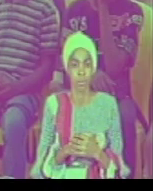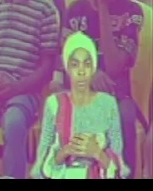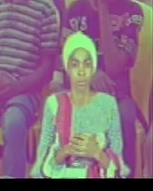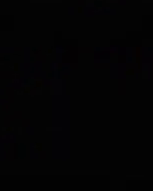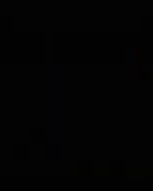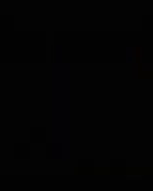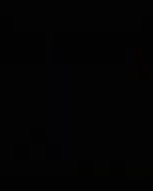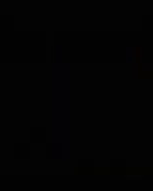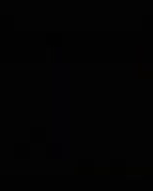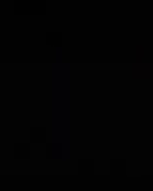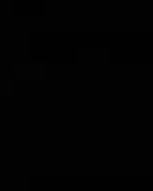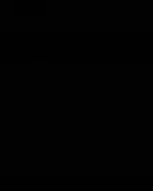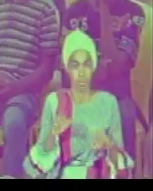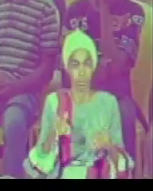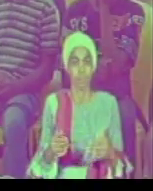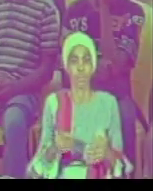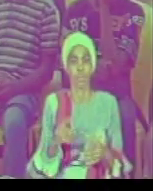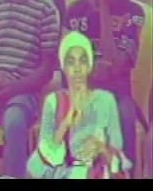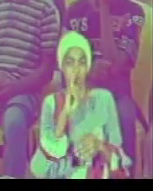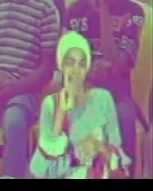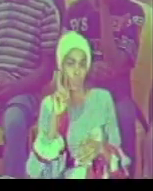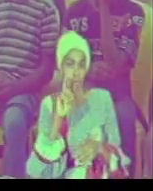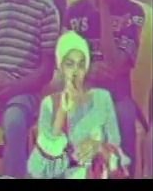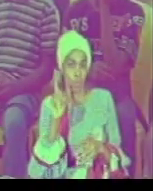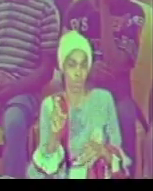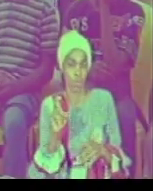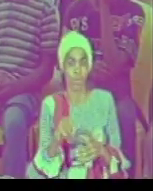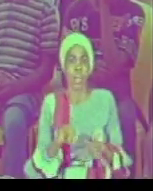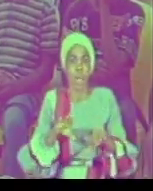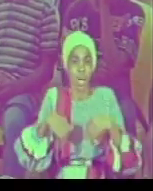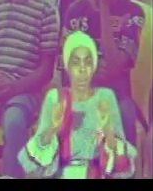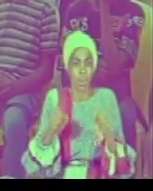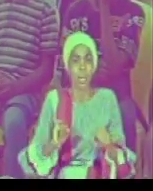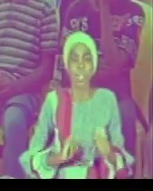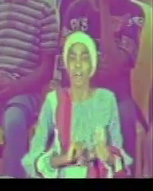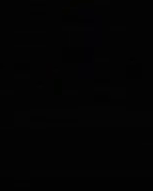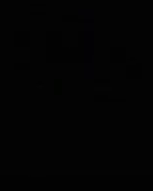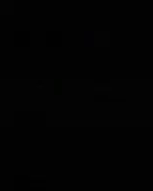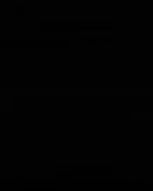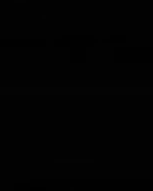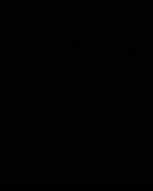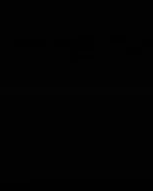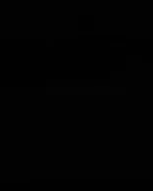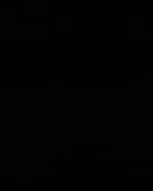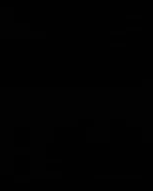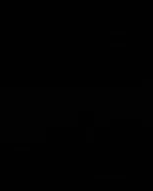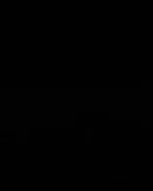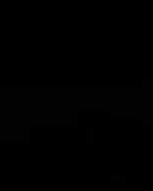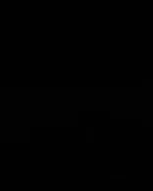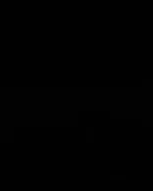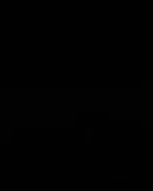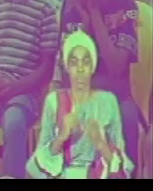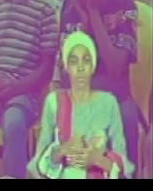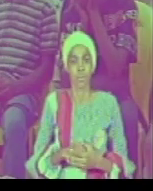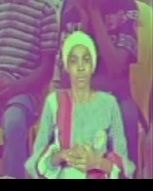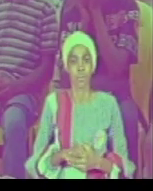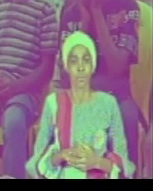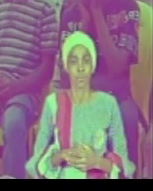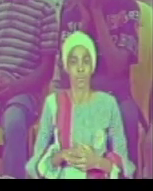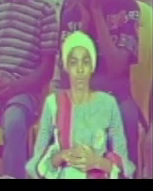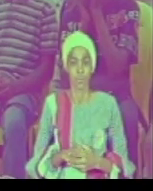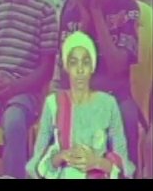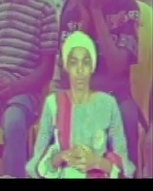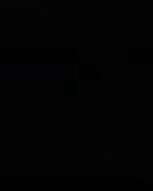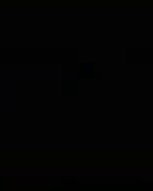Christ-centered? And this one, from Theresa Abutu, says, how can you buy too